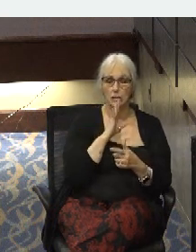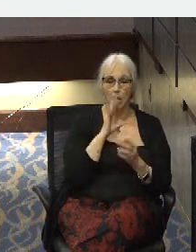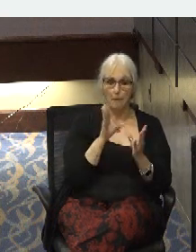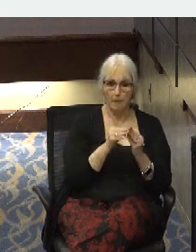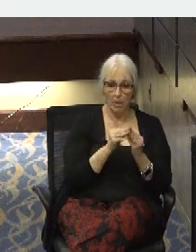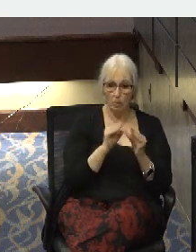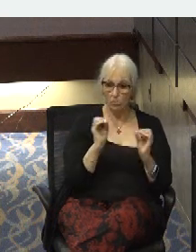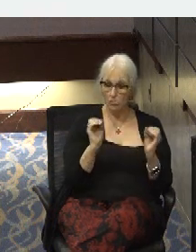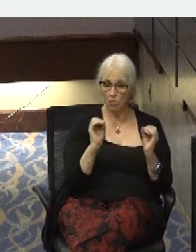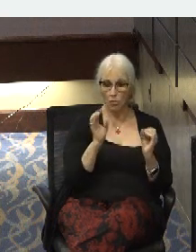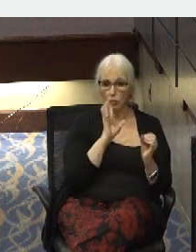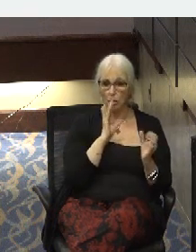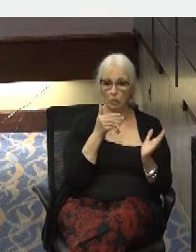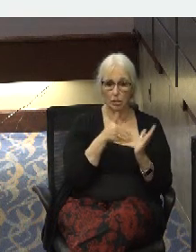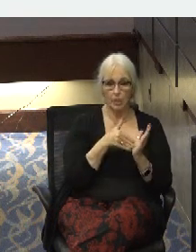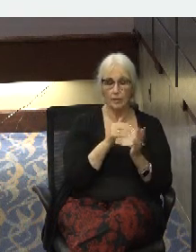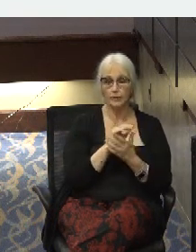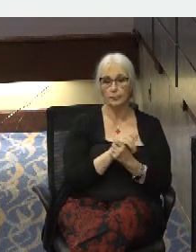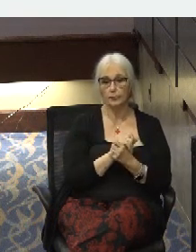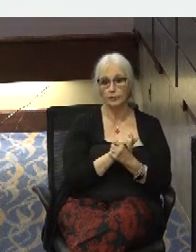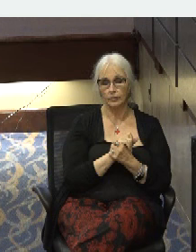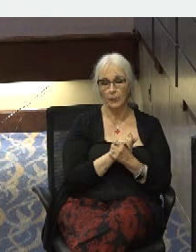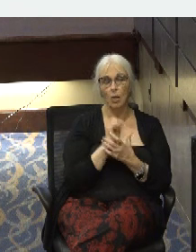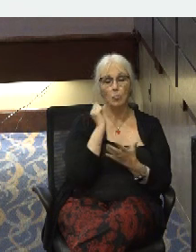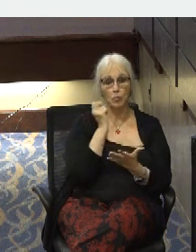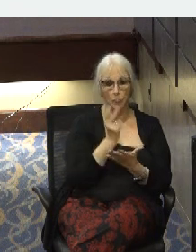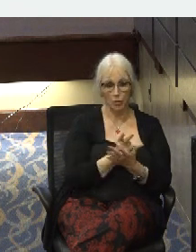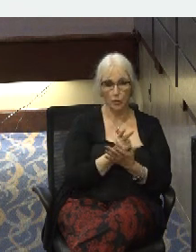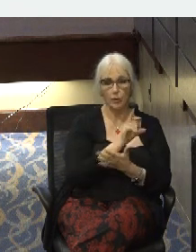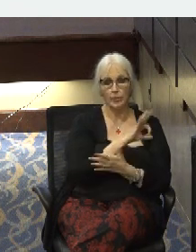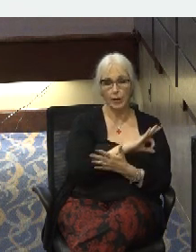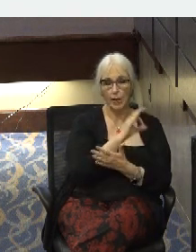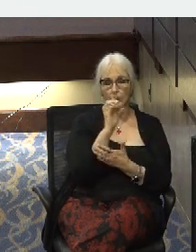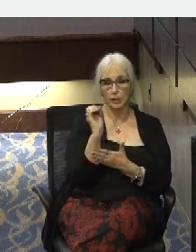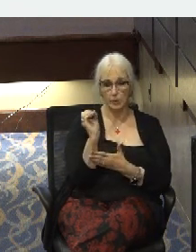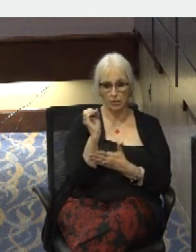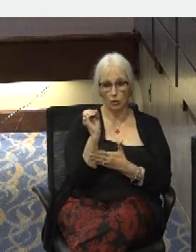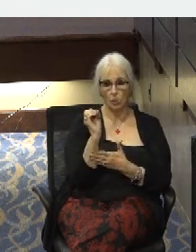no one spoke in opposition, and it was approved 9-0.